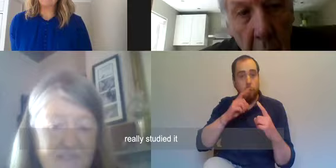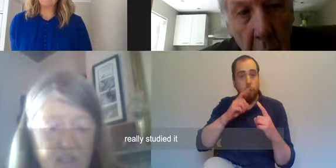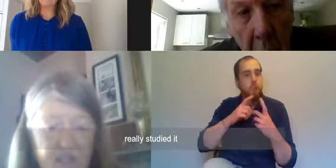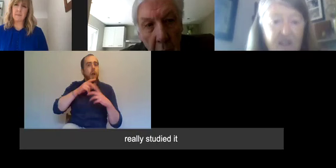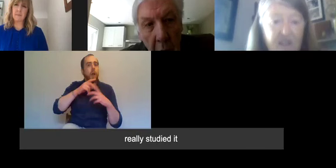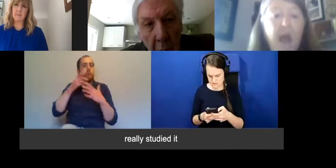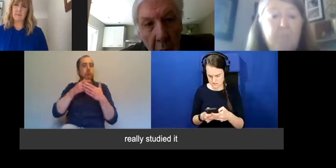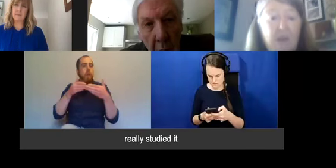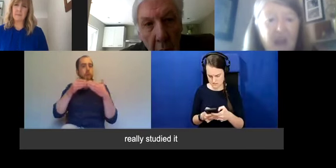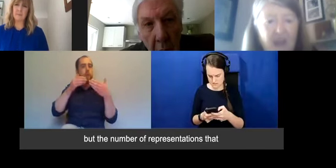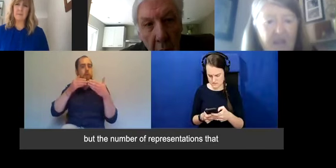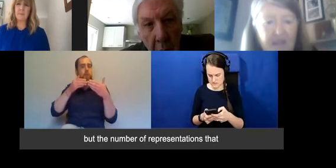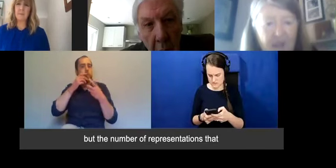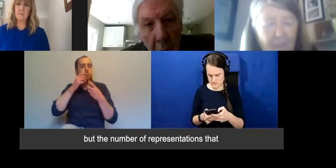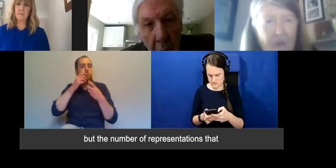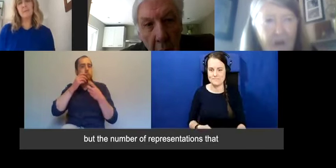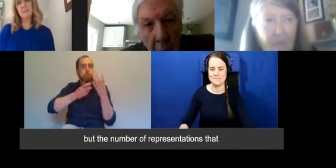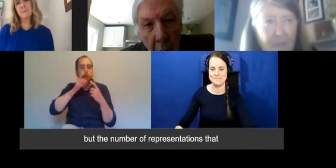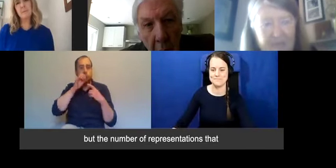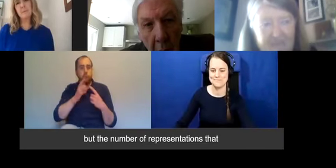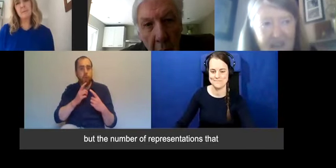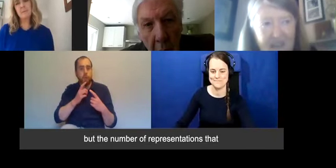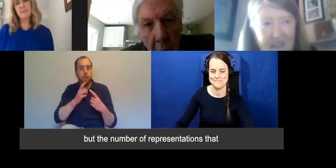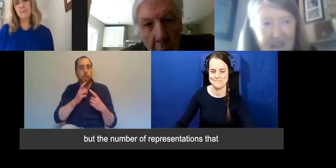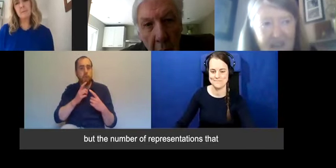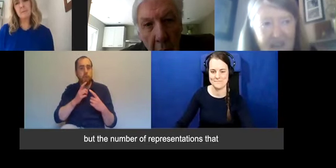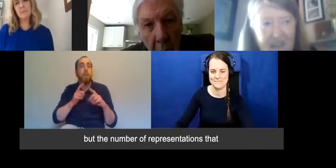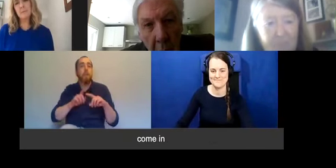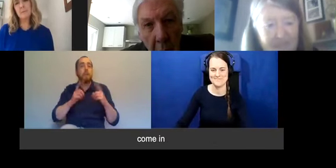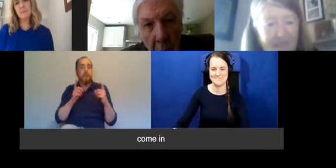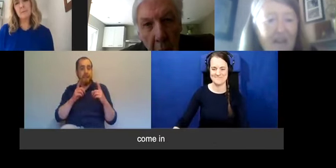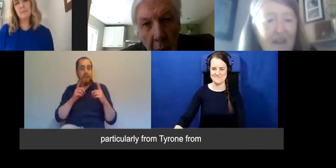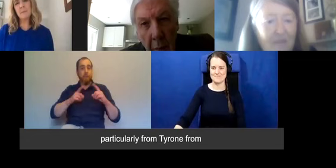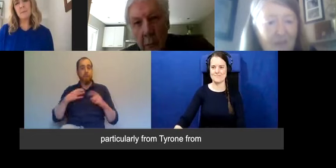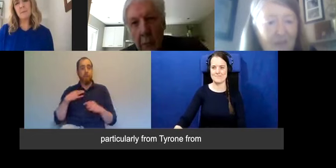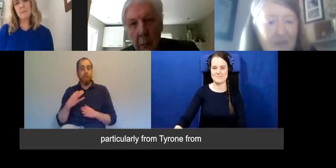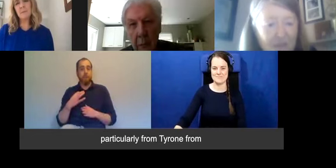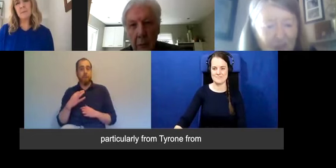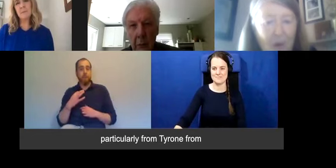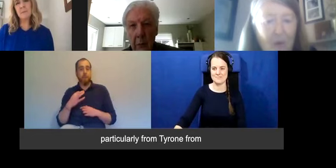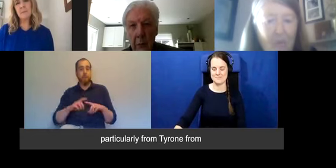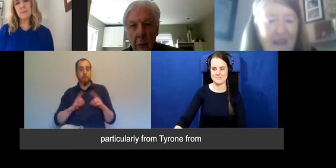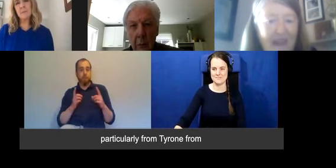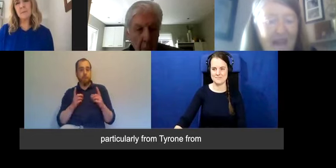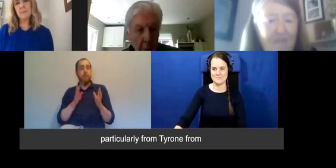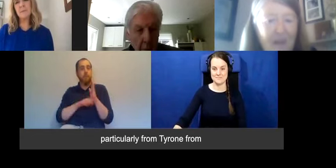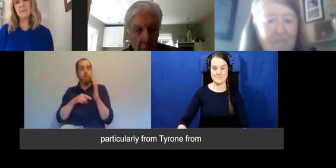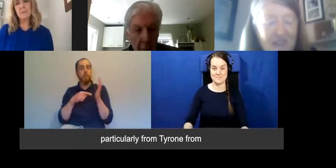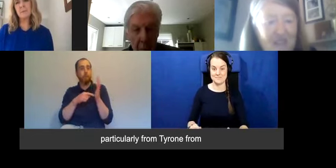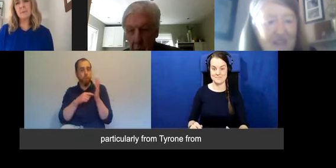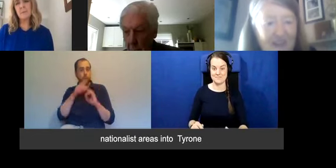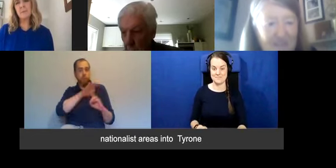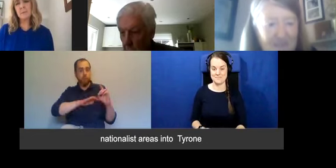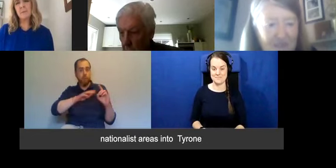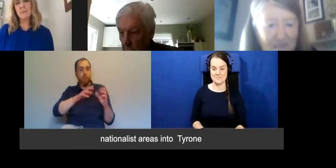studied it. But the number of representations that come in, particularly from Tyrone, from